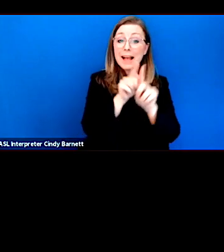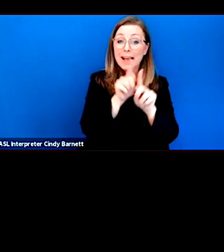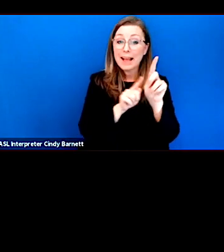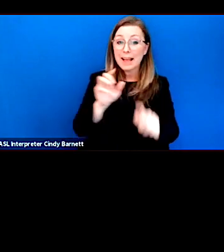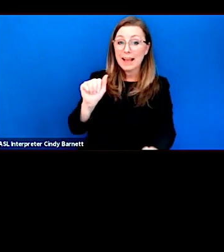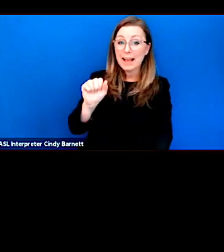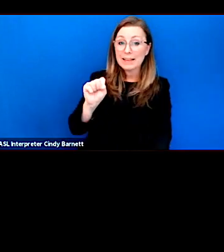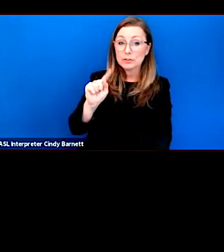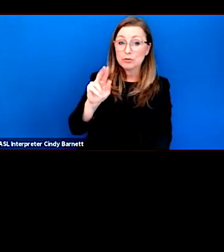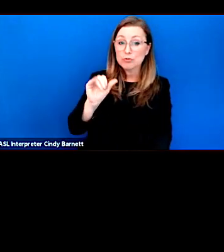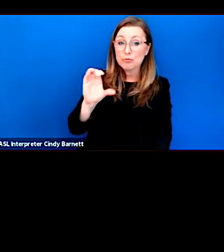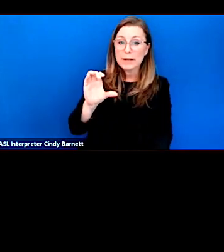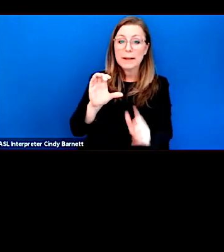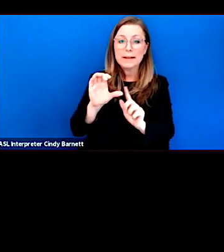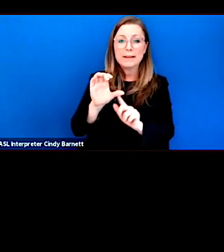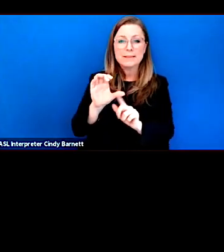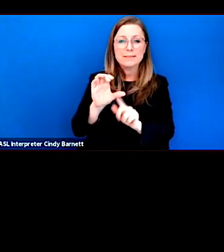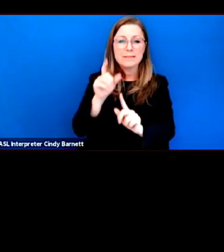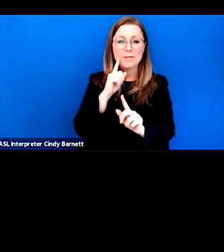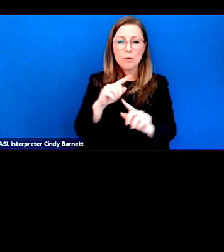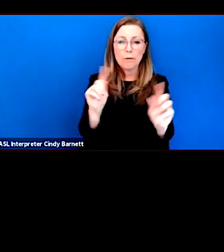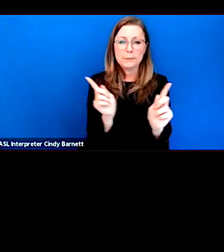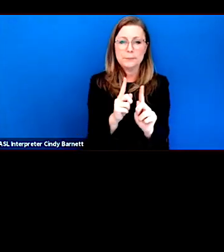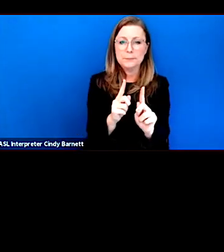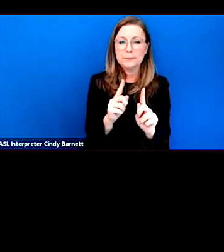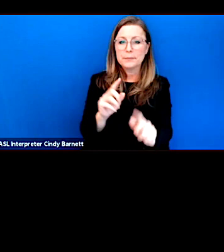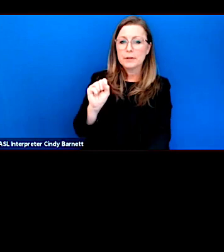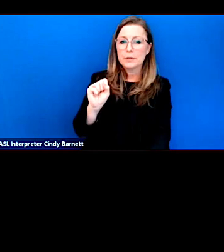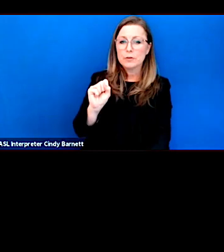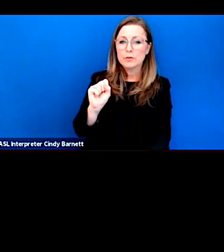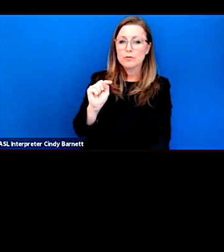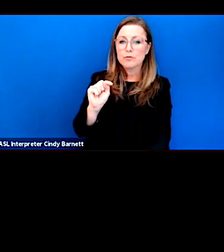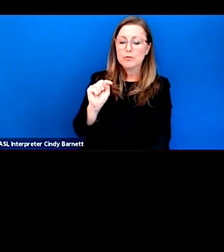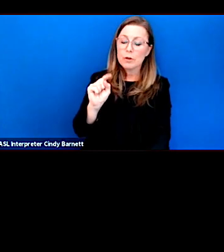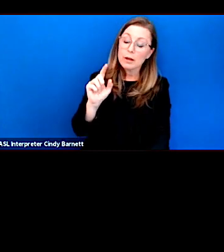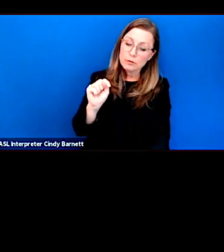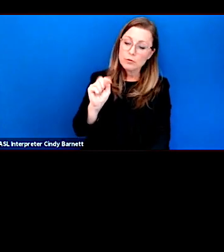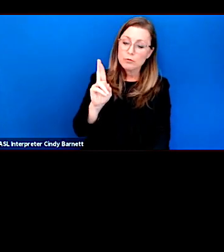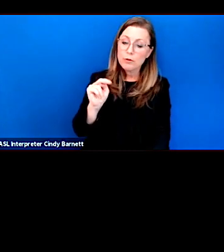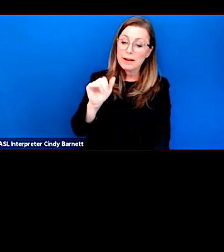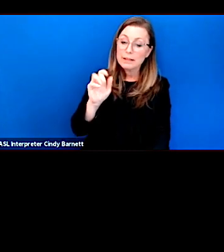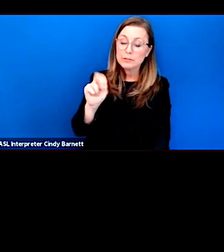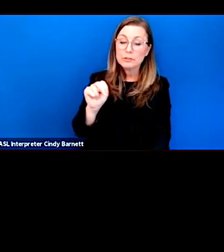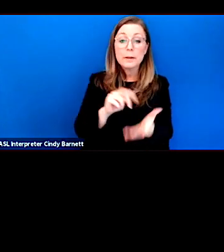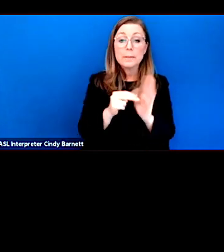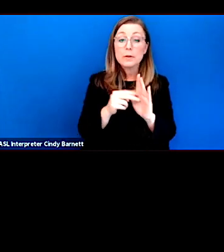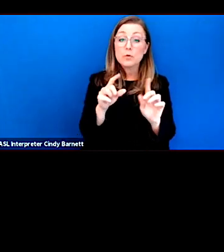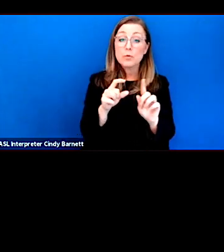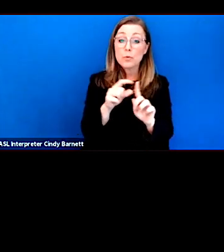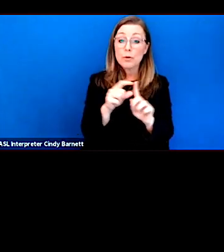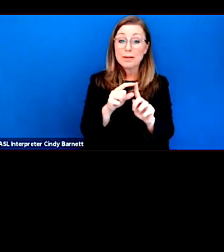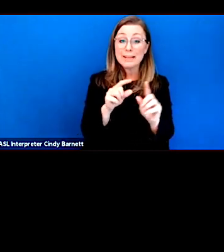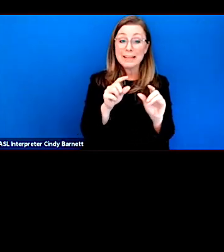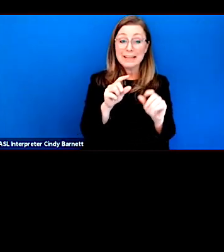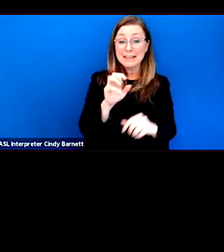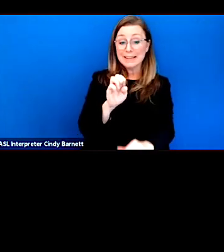And that means that the search engine will look for words such as engineer, engineers, and engineering